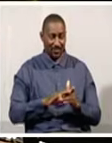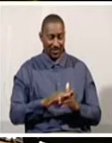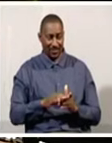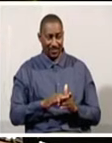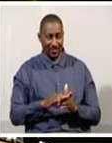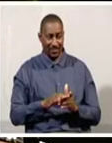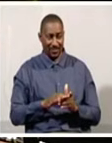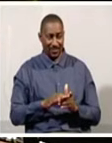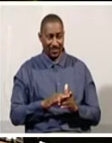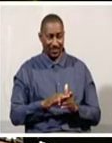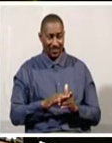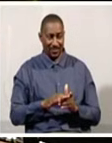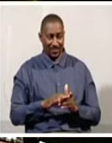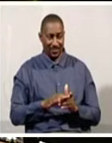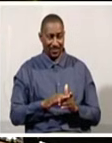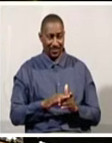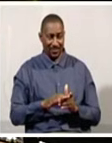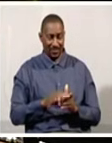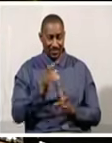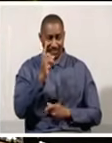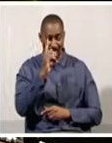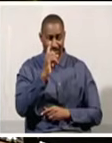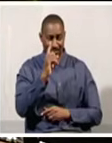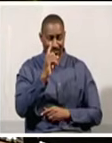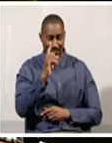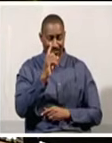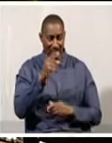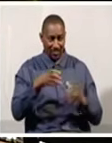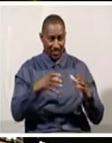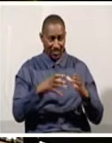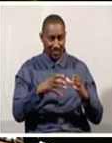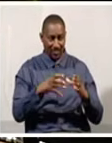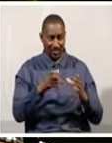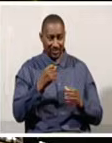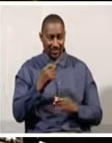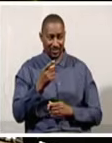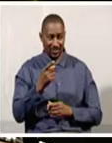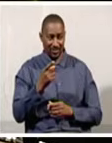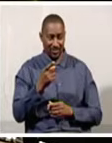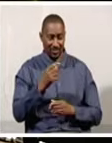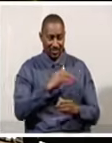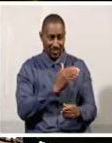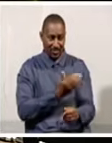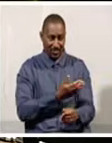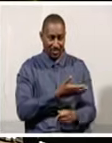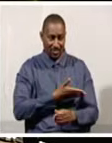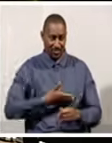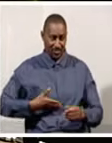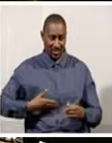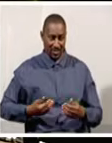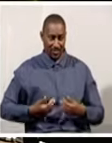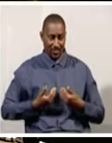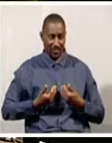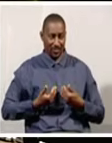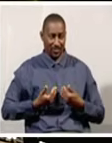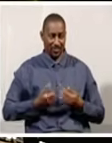of the groups, and that comes with the recognition, has always been to empower women as well as young people.